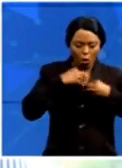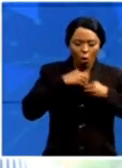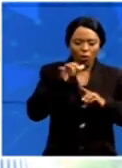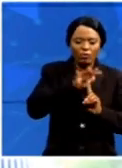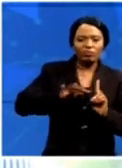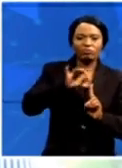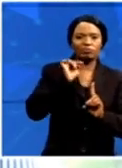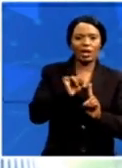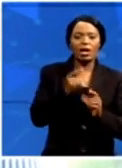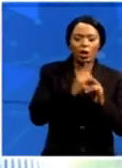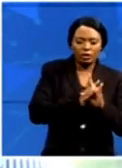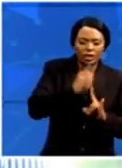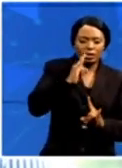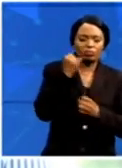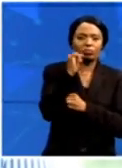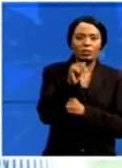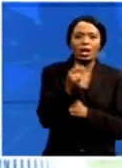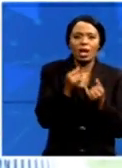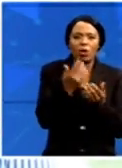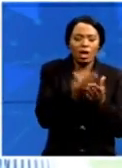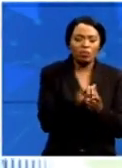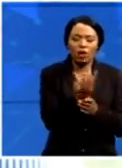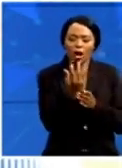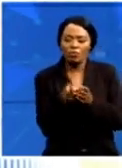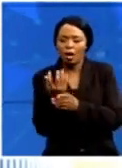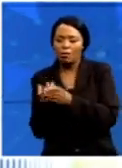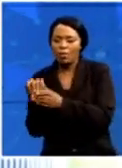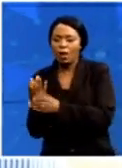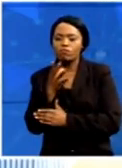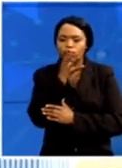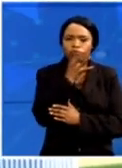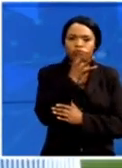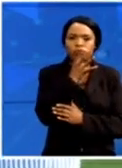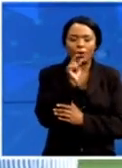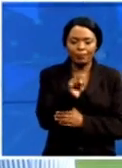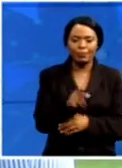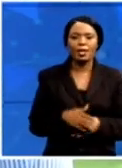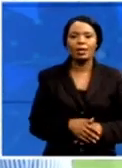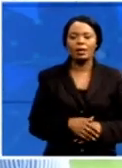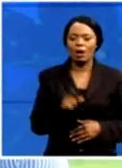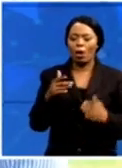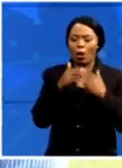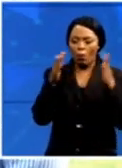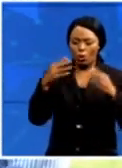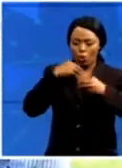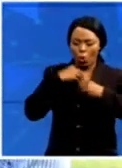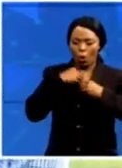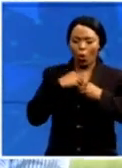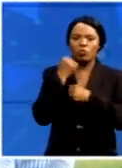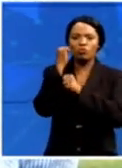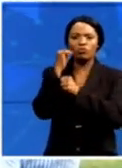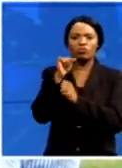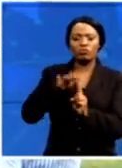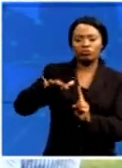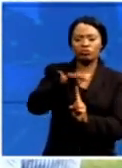plant material. Yeah. It's quite fascinating that you talk about the issue of opening up your own nursery. Just in the space of 30